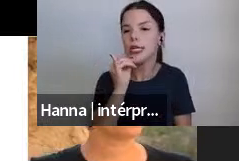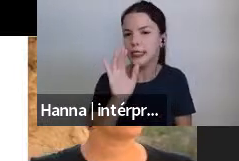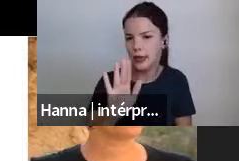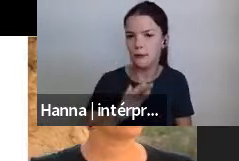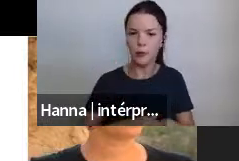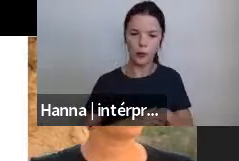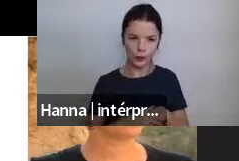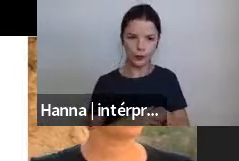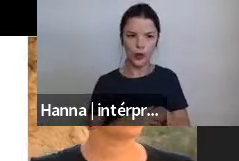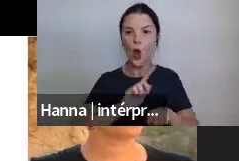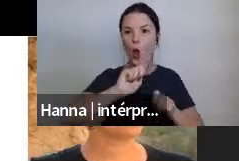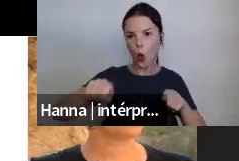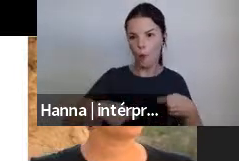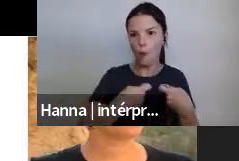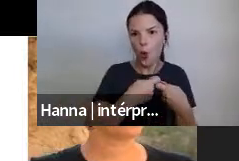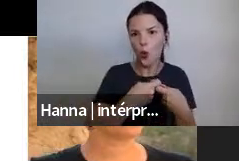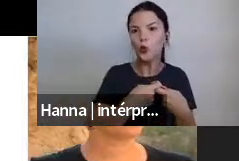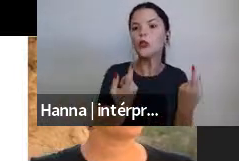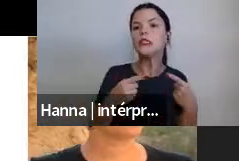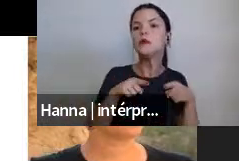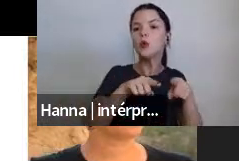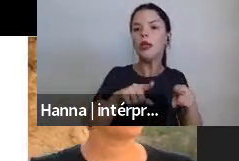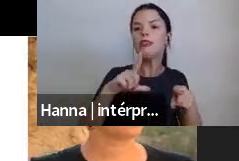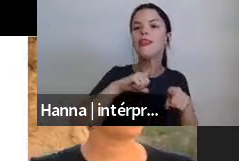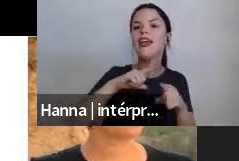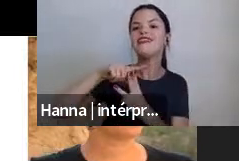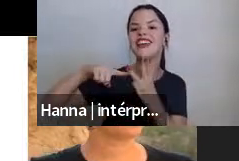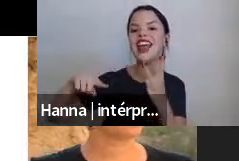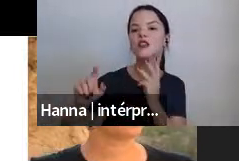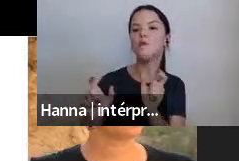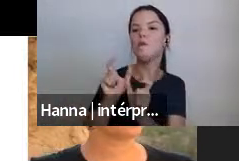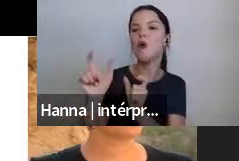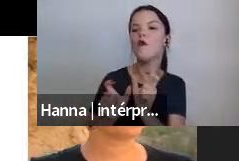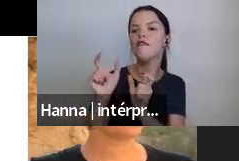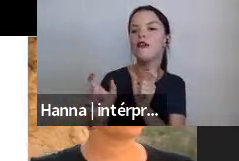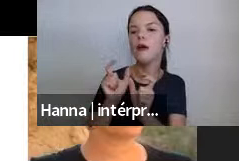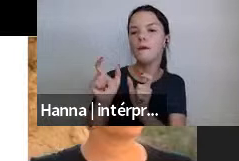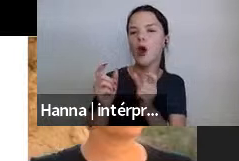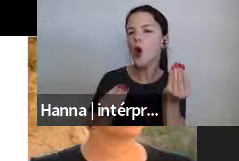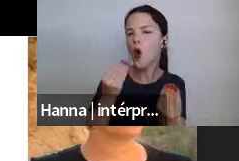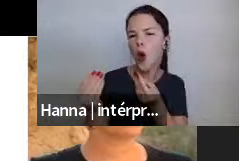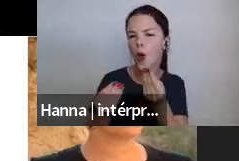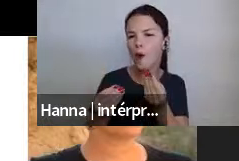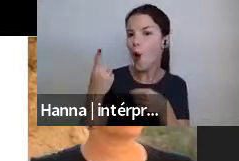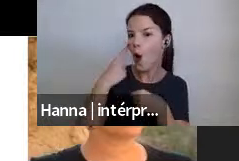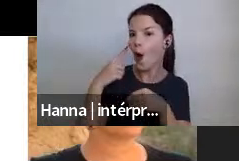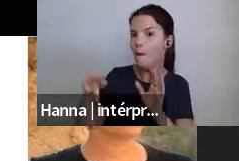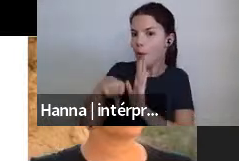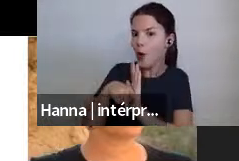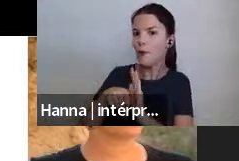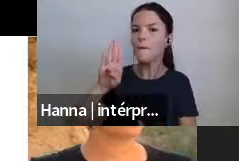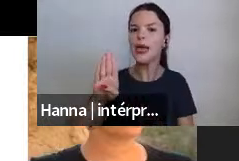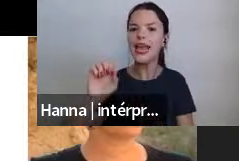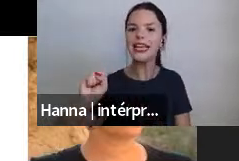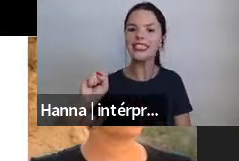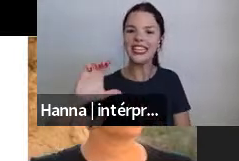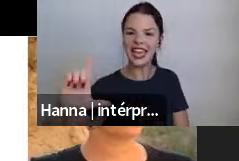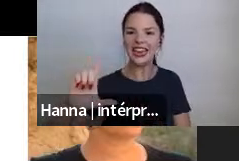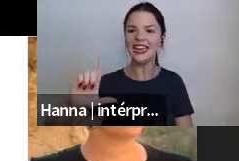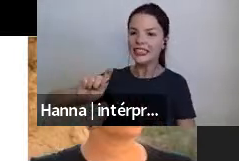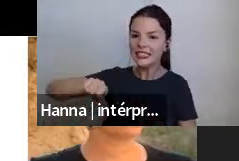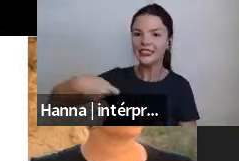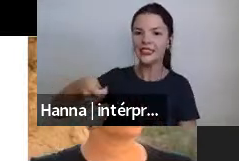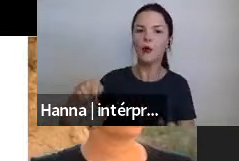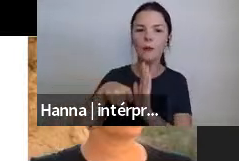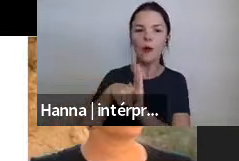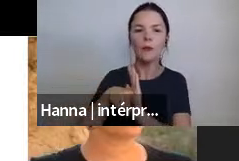compound formed by three morphemes in British Sign Language would be the sign for